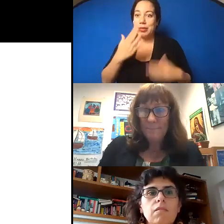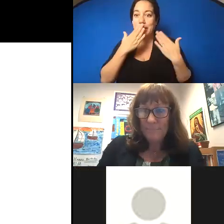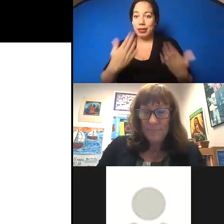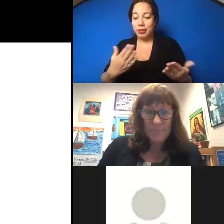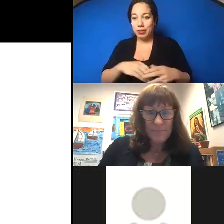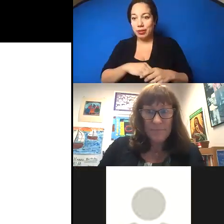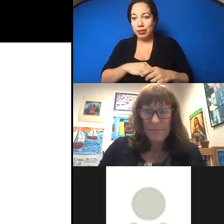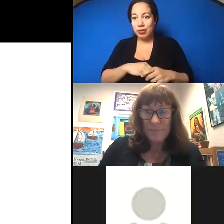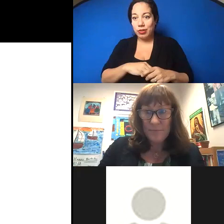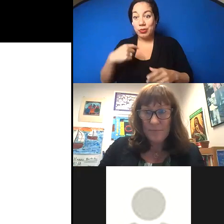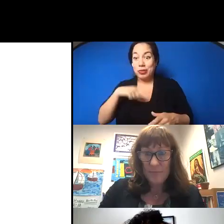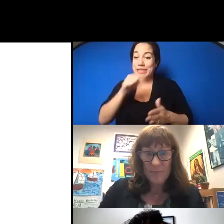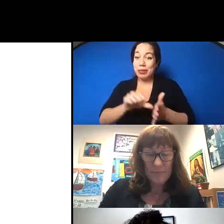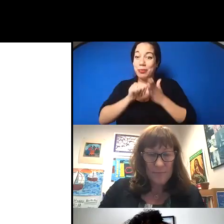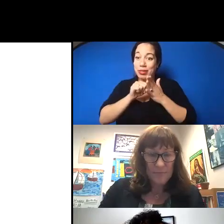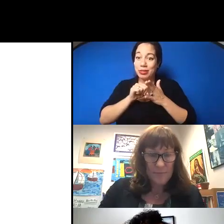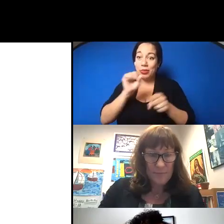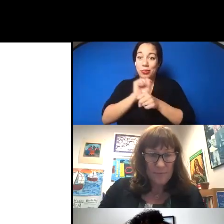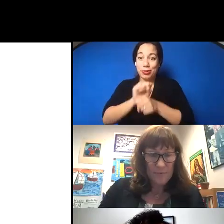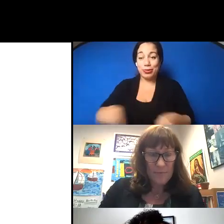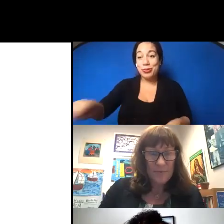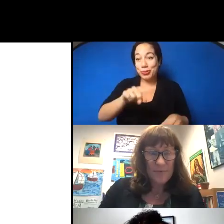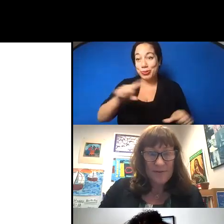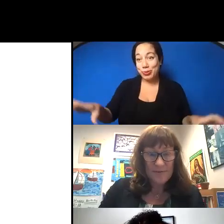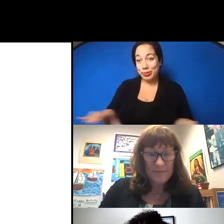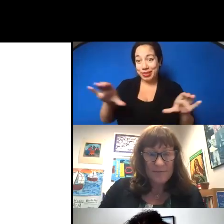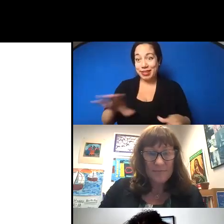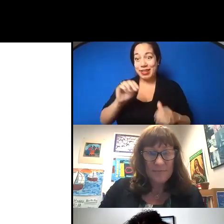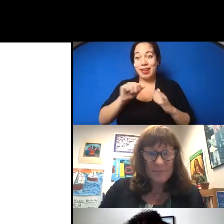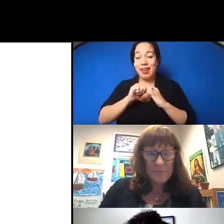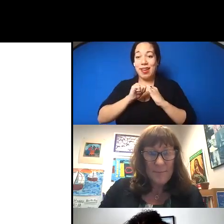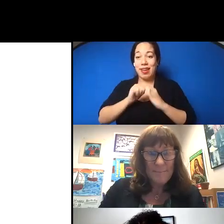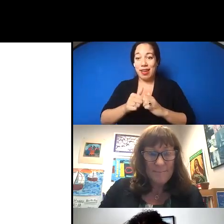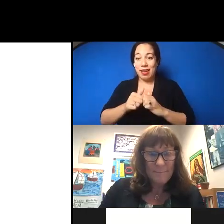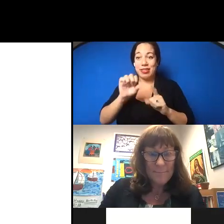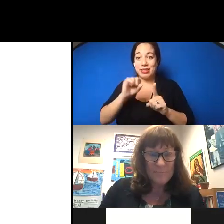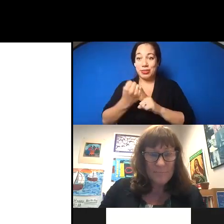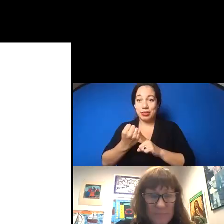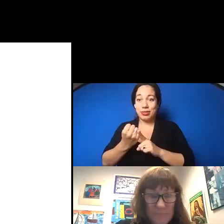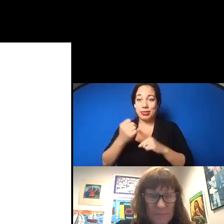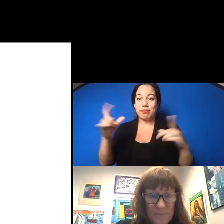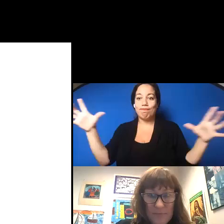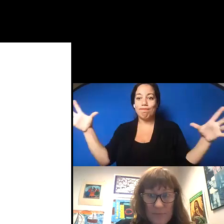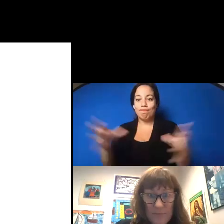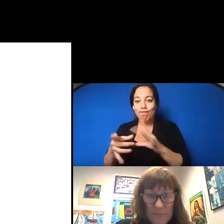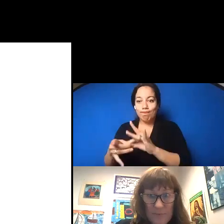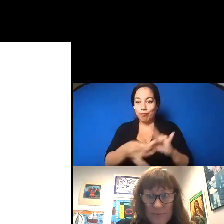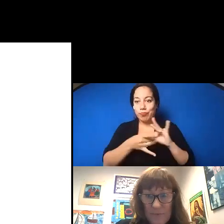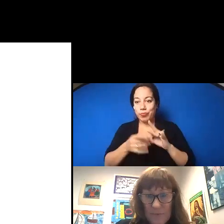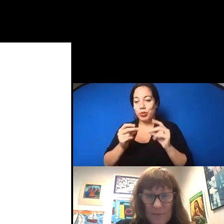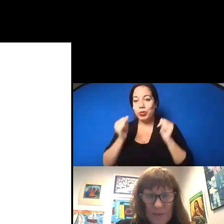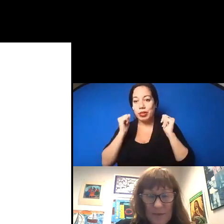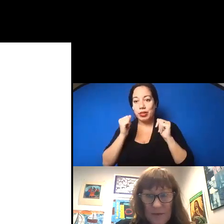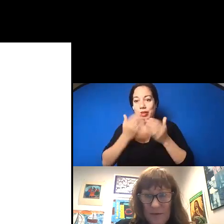And we're really impressed by the work that's being doing and how this situation has brought us together. So just a quick outline in terms